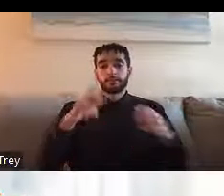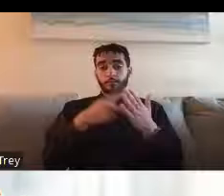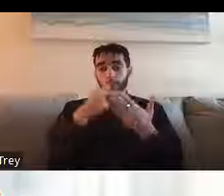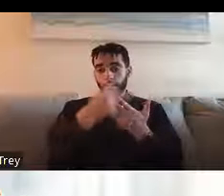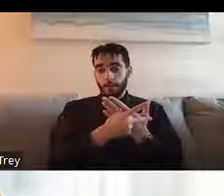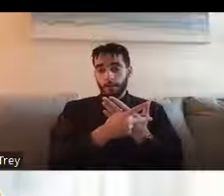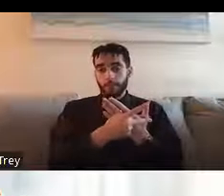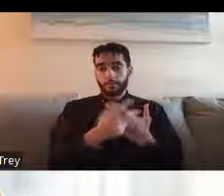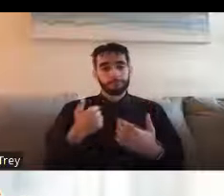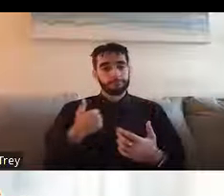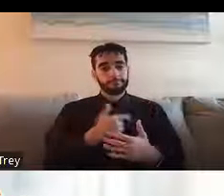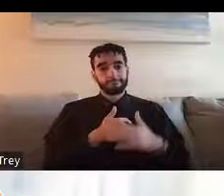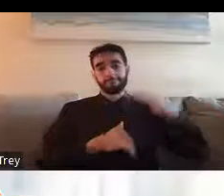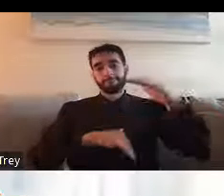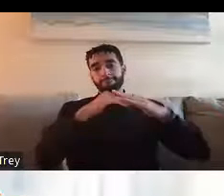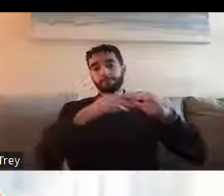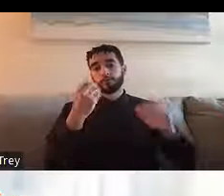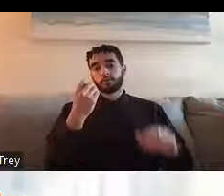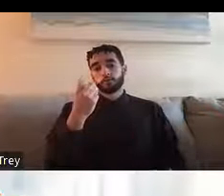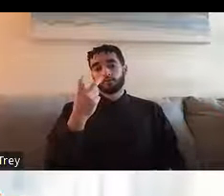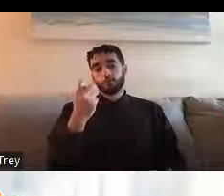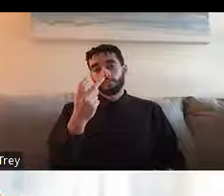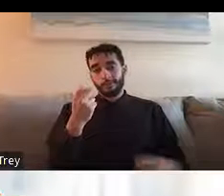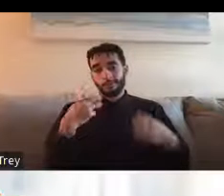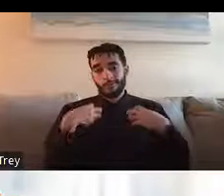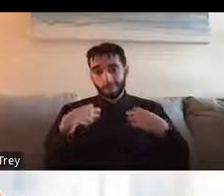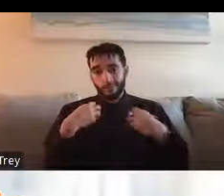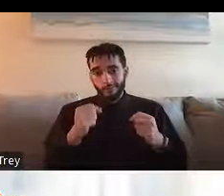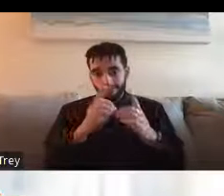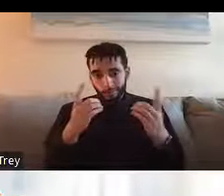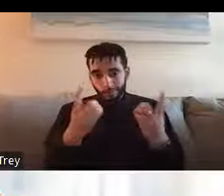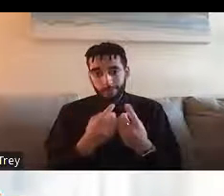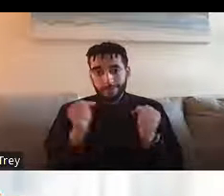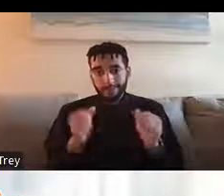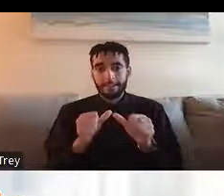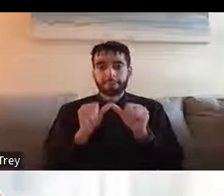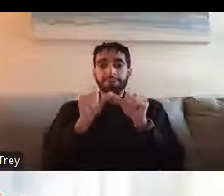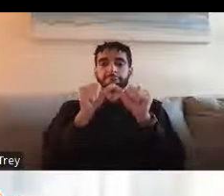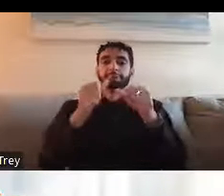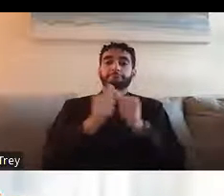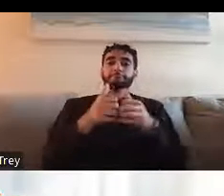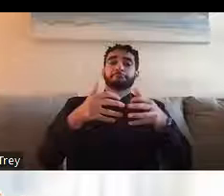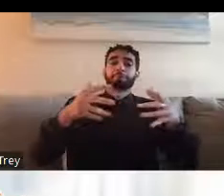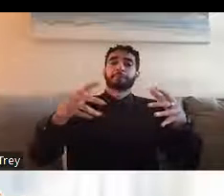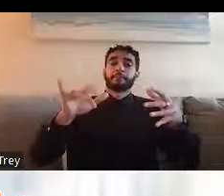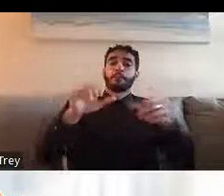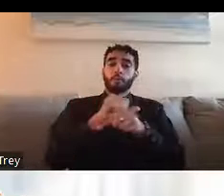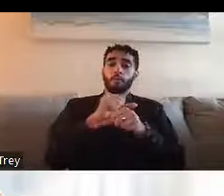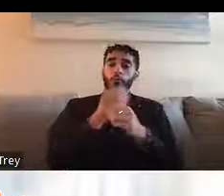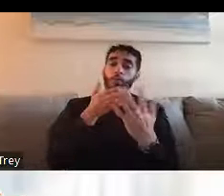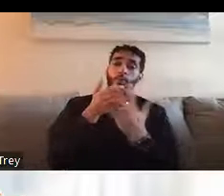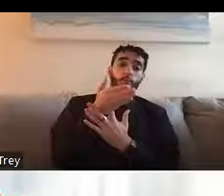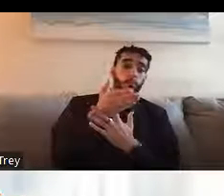award up to 12 local health departments to continue and expand the California Healthy Brain Initiative work through